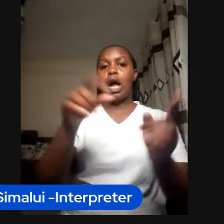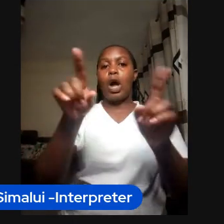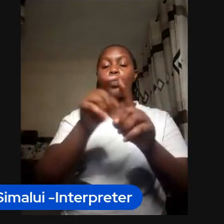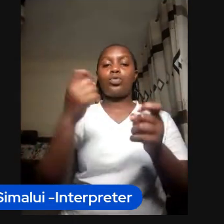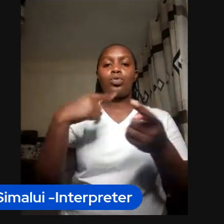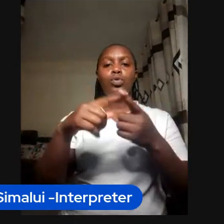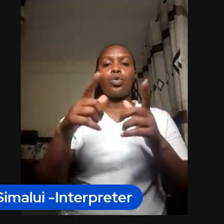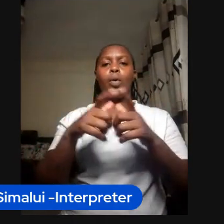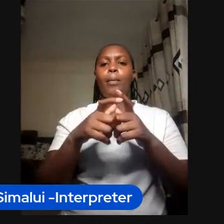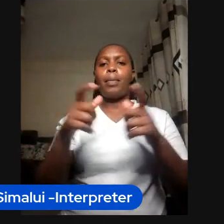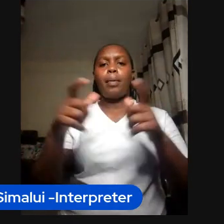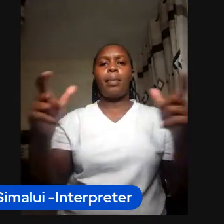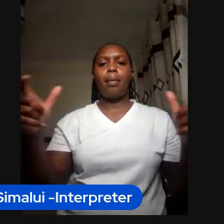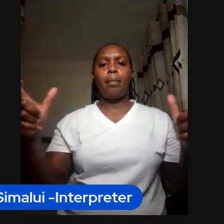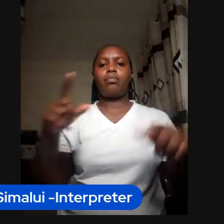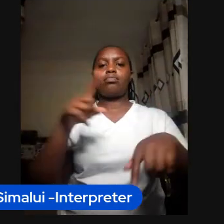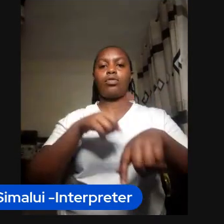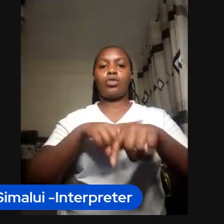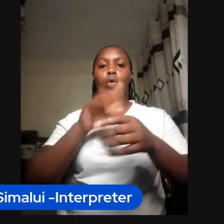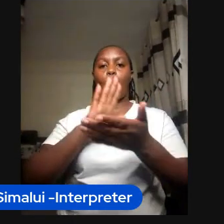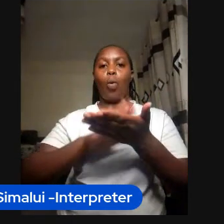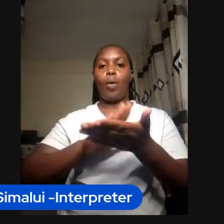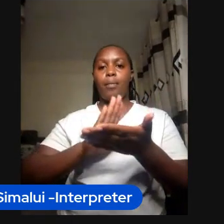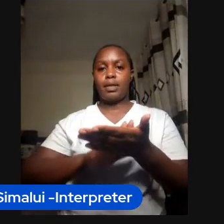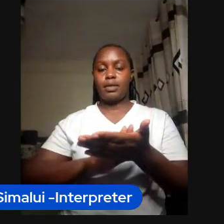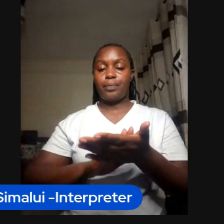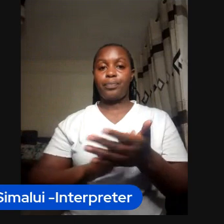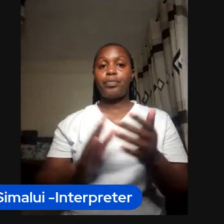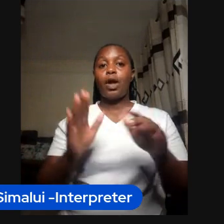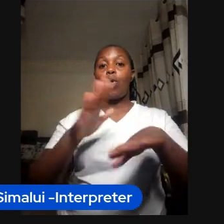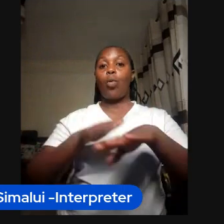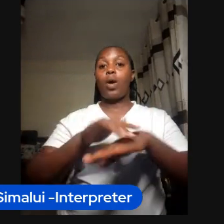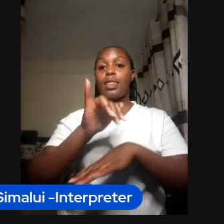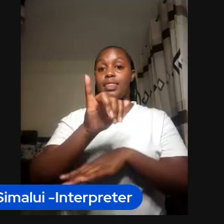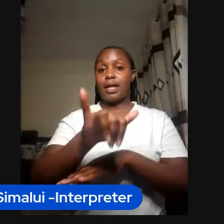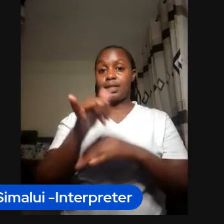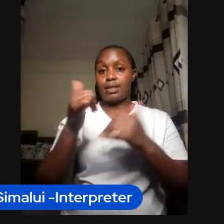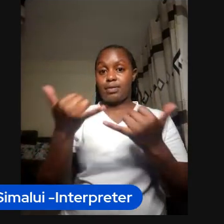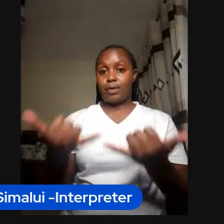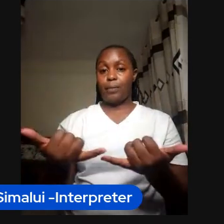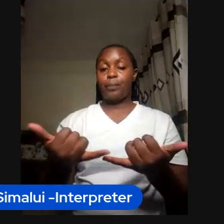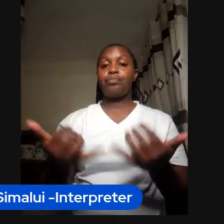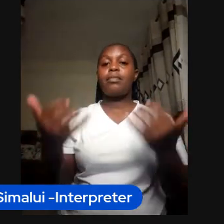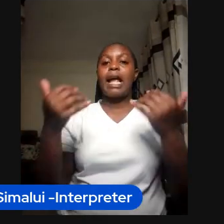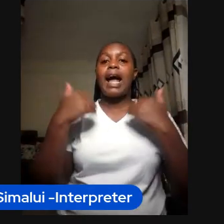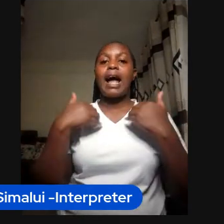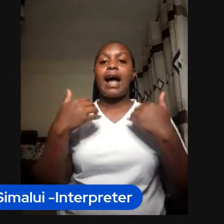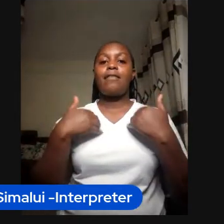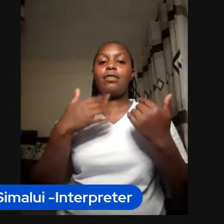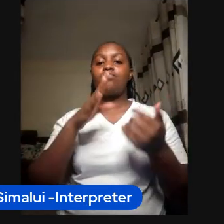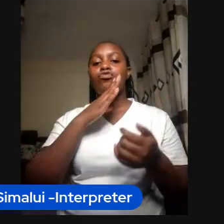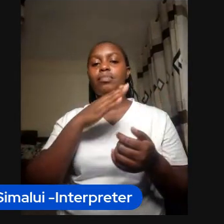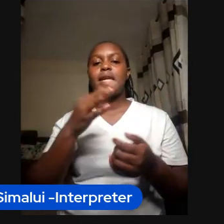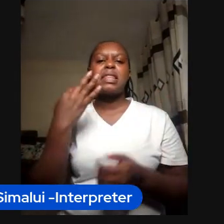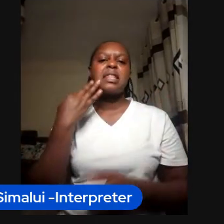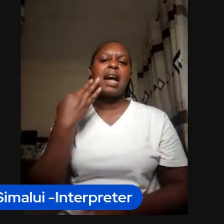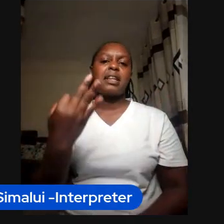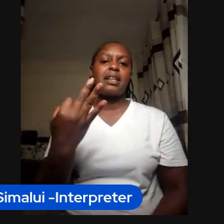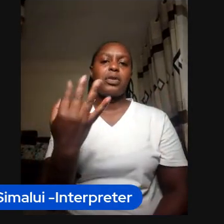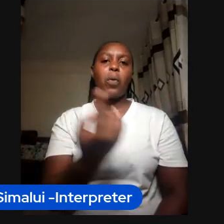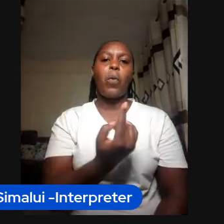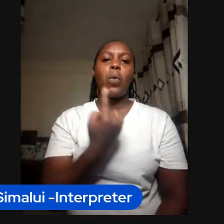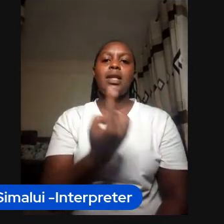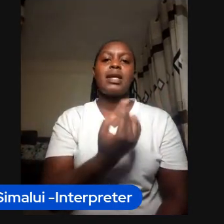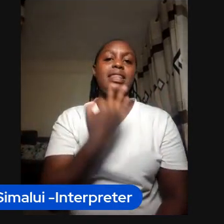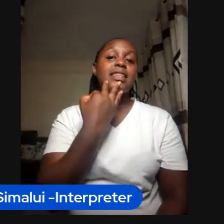comment section more. So spend on that content creation. Even it has to be 300 shillings to get